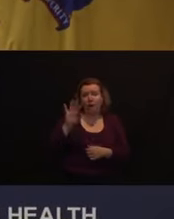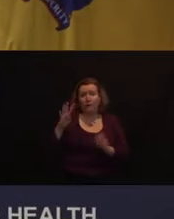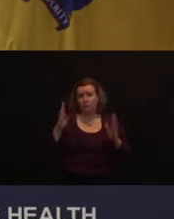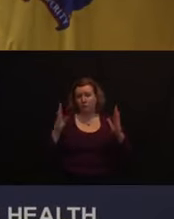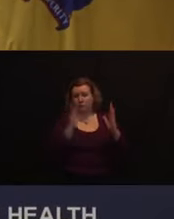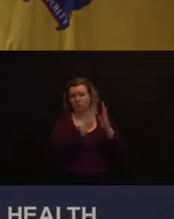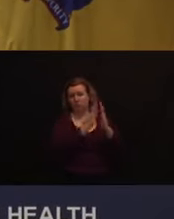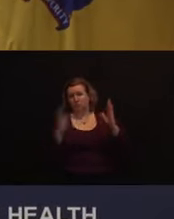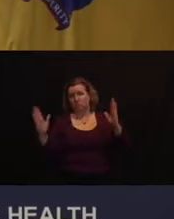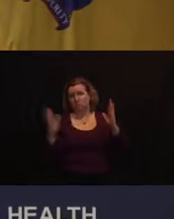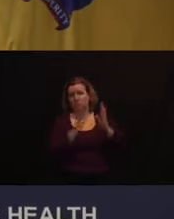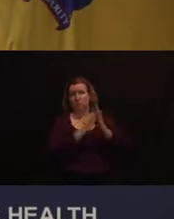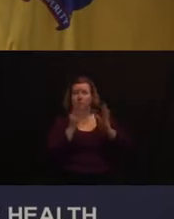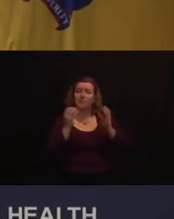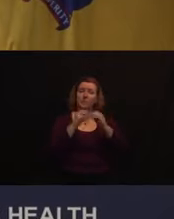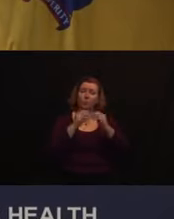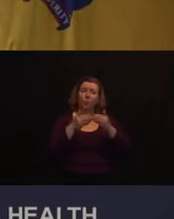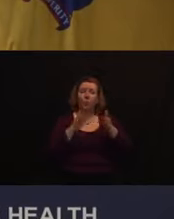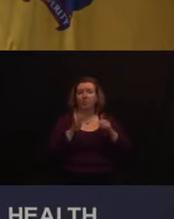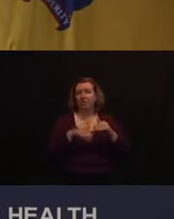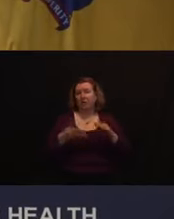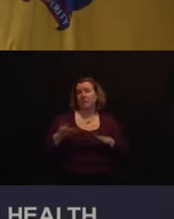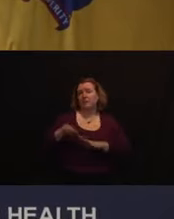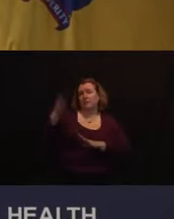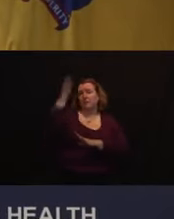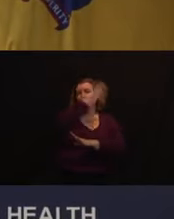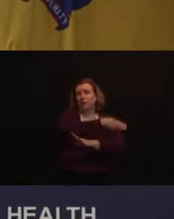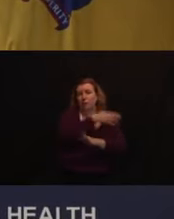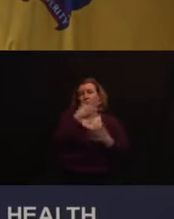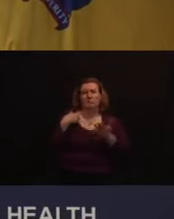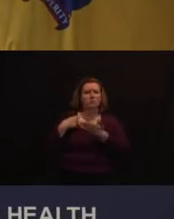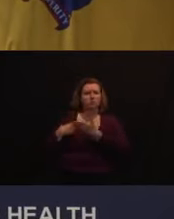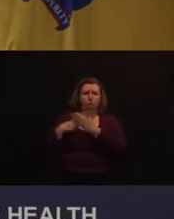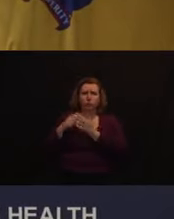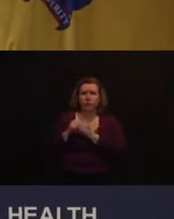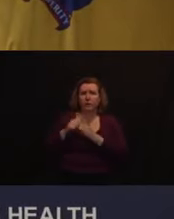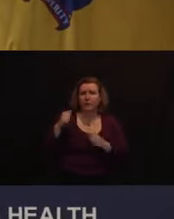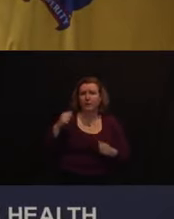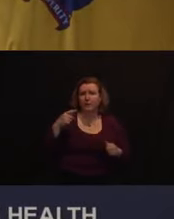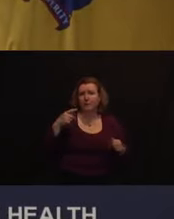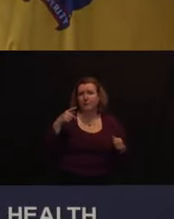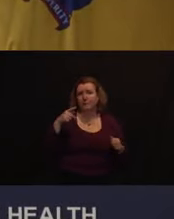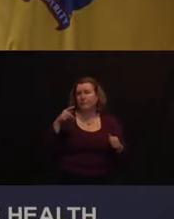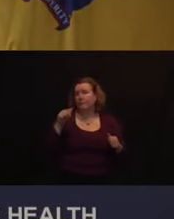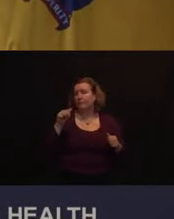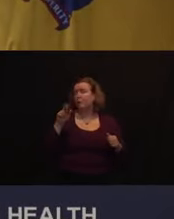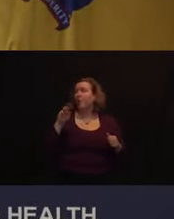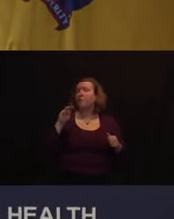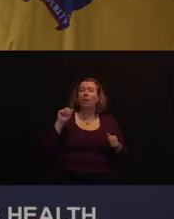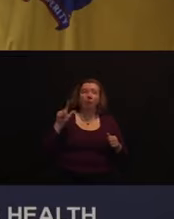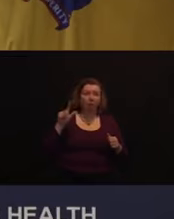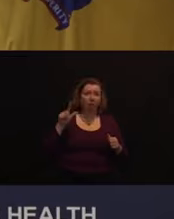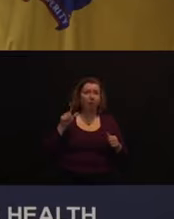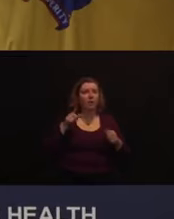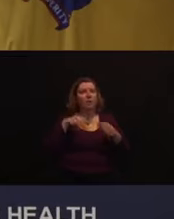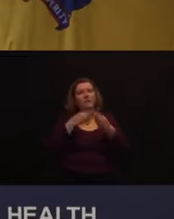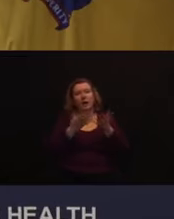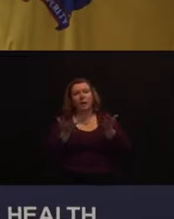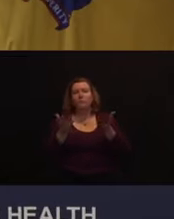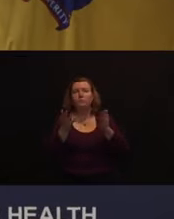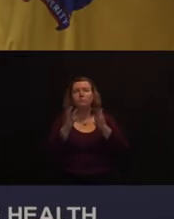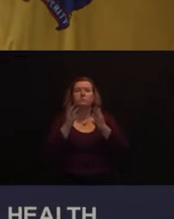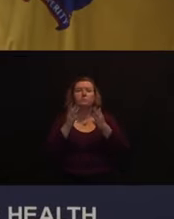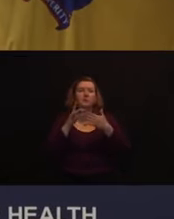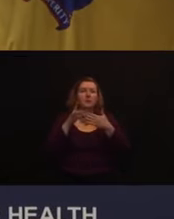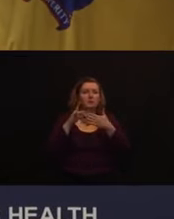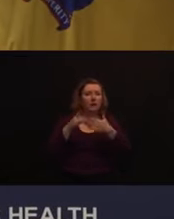level. Parimal and I had a conversation earlier. We want to make sure, and we will give sooner than later, guidance on what graduations can look like, which we